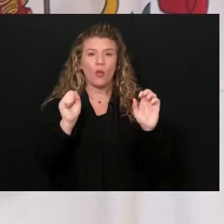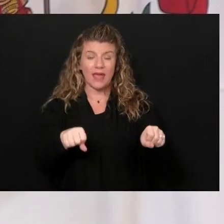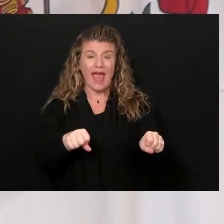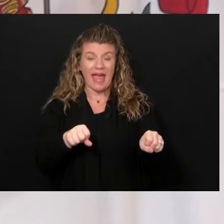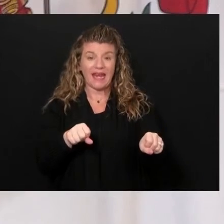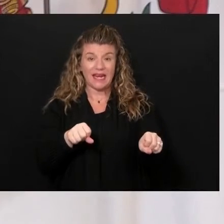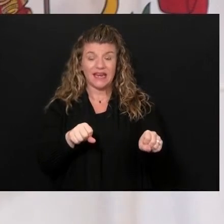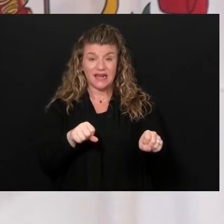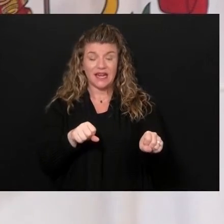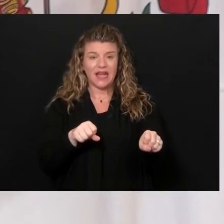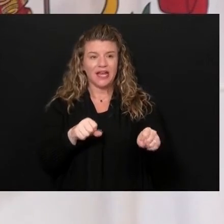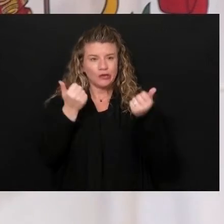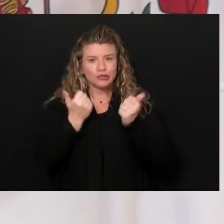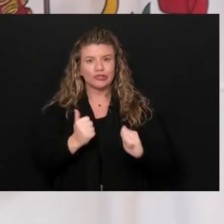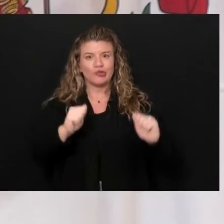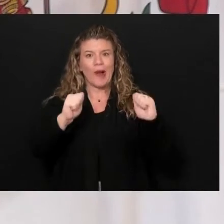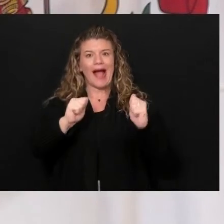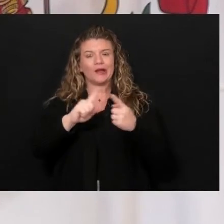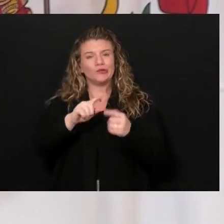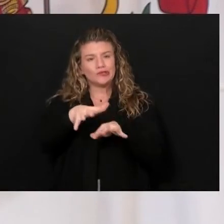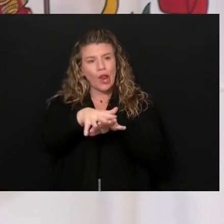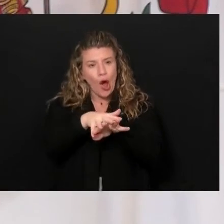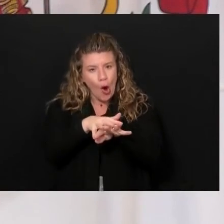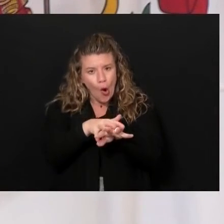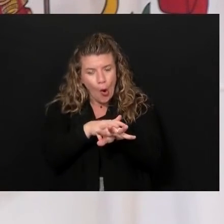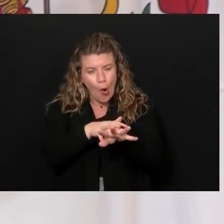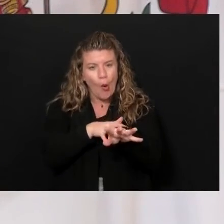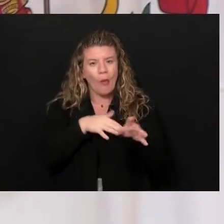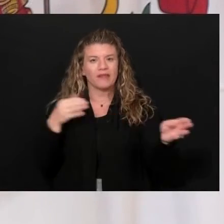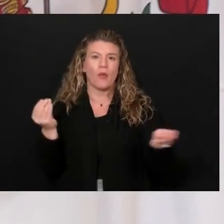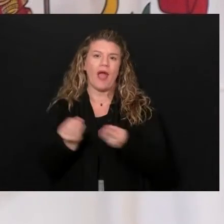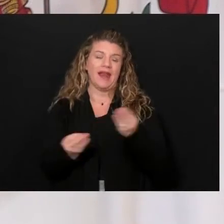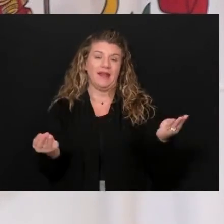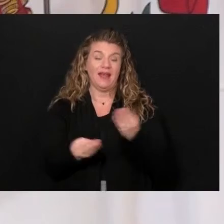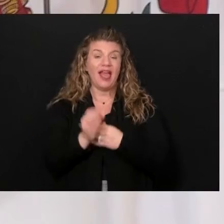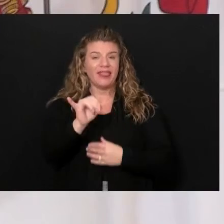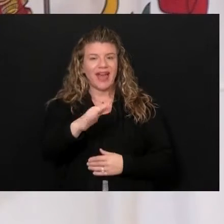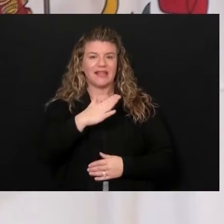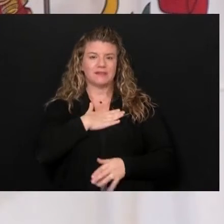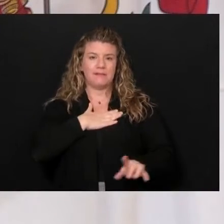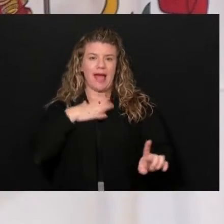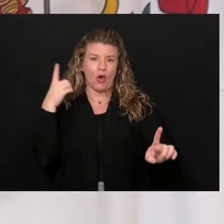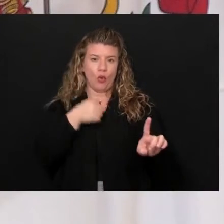possibly can to try to slow it down. That's all I'm trying to do.